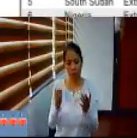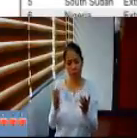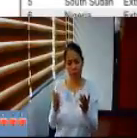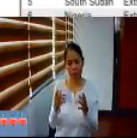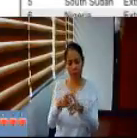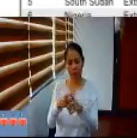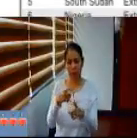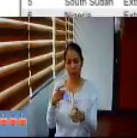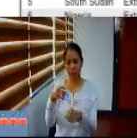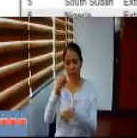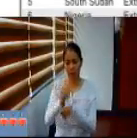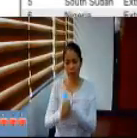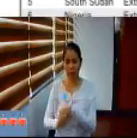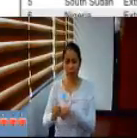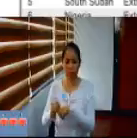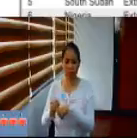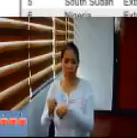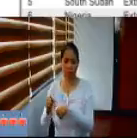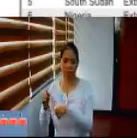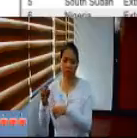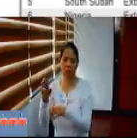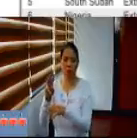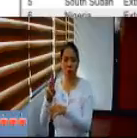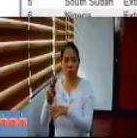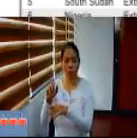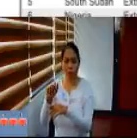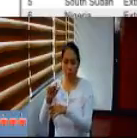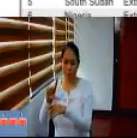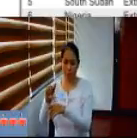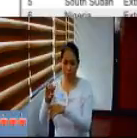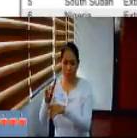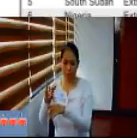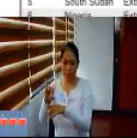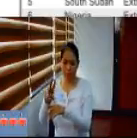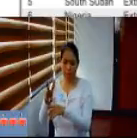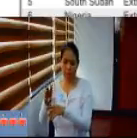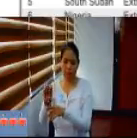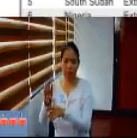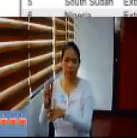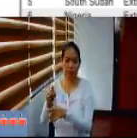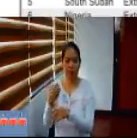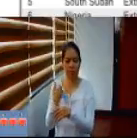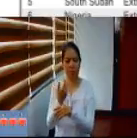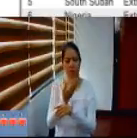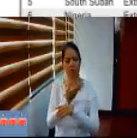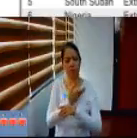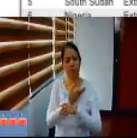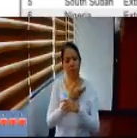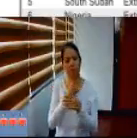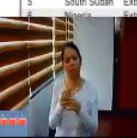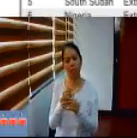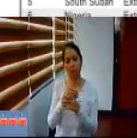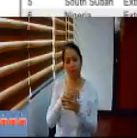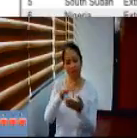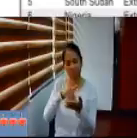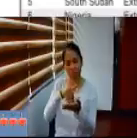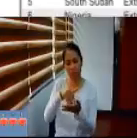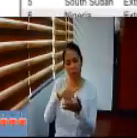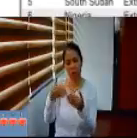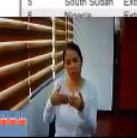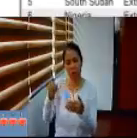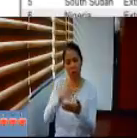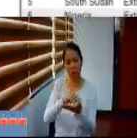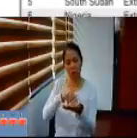or Maldives, we are the most vulnerable regular-sized country in the world.